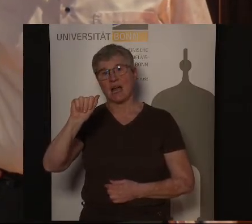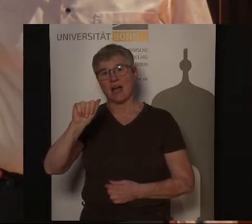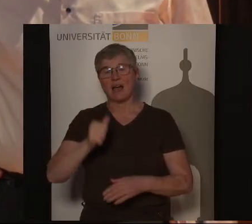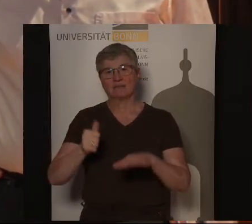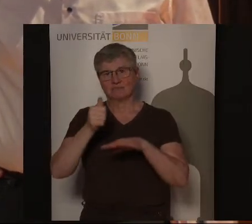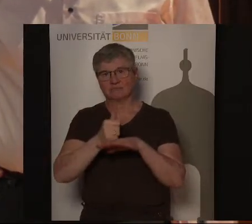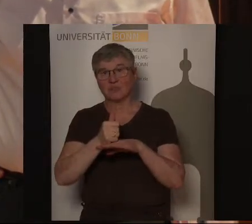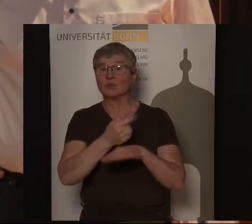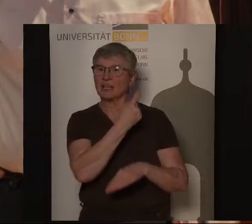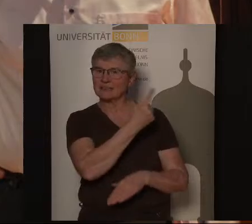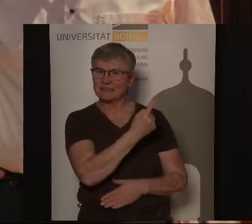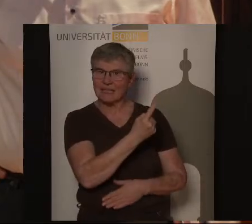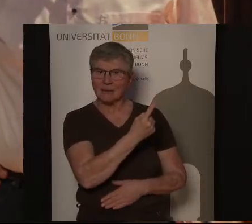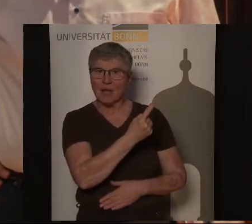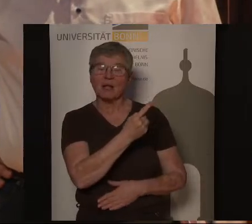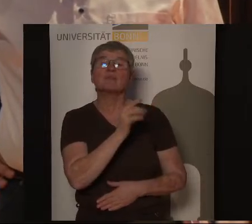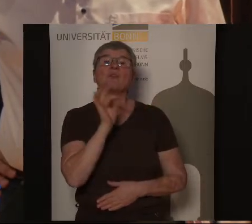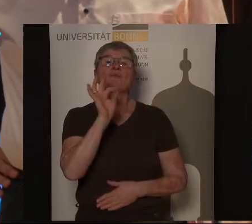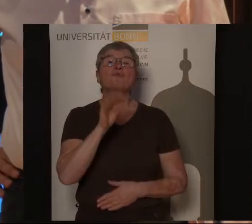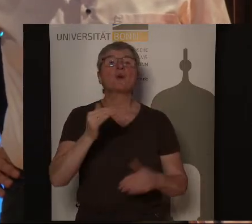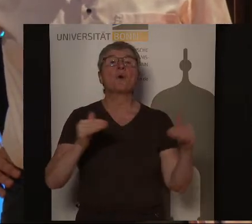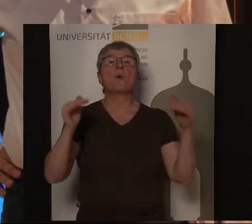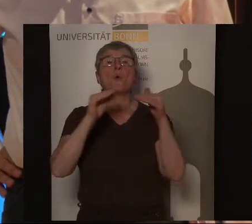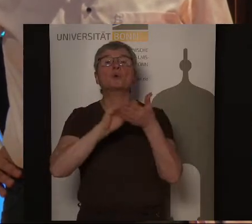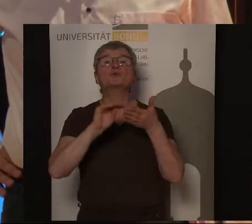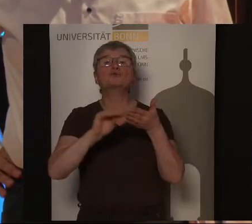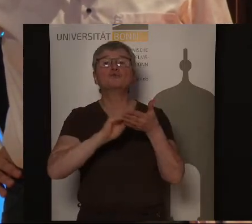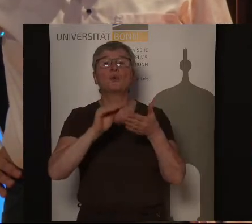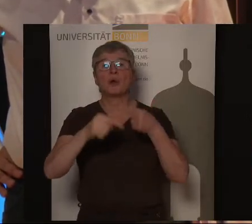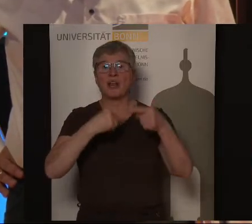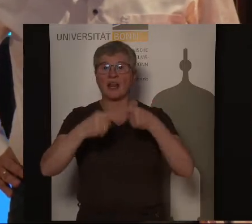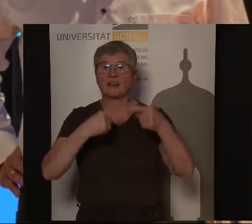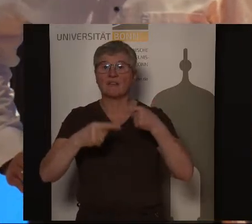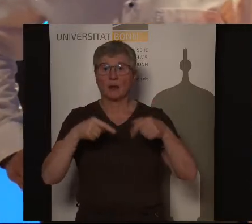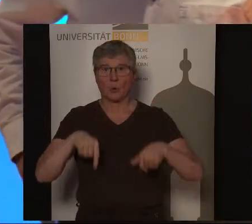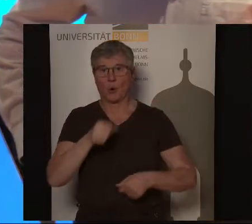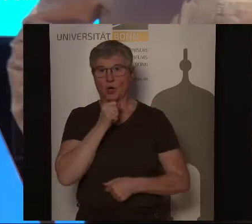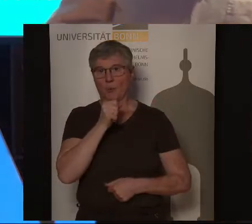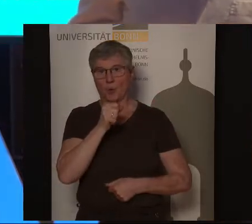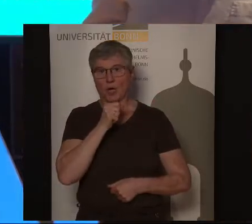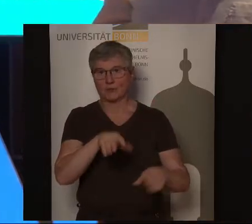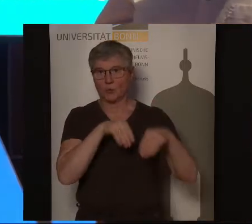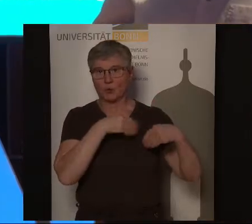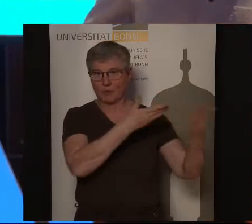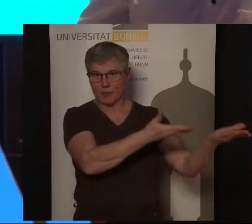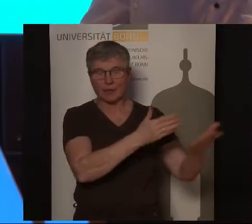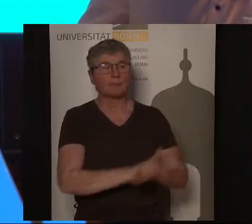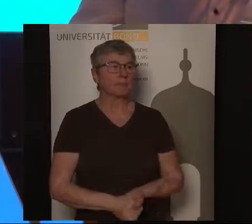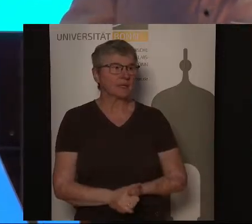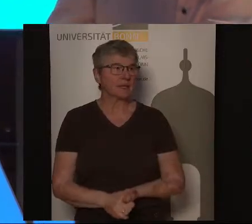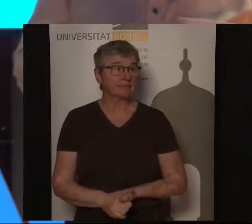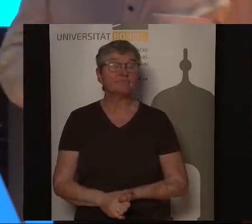ASTA, and together with Dr. Klaus Sandmann, I will be your host today.